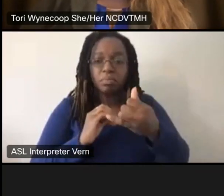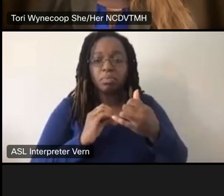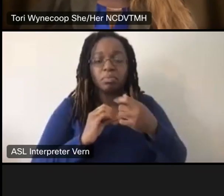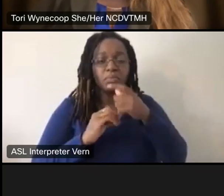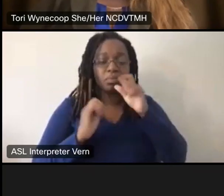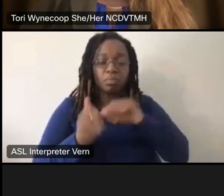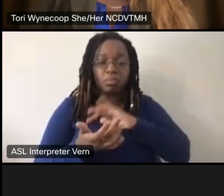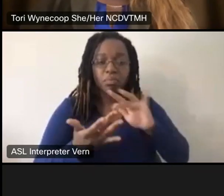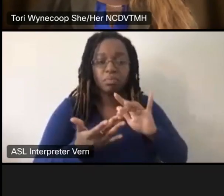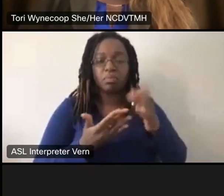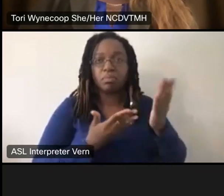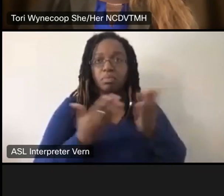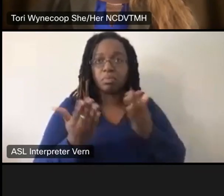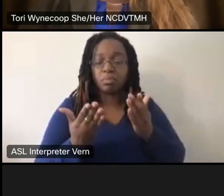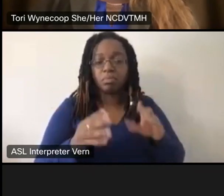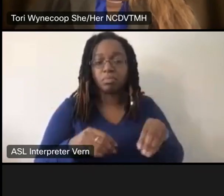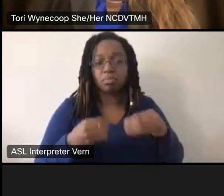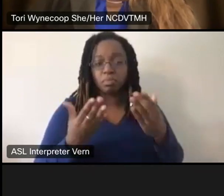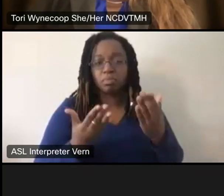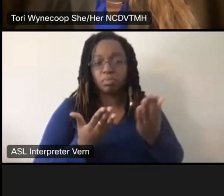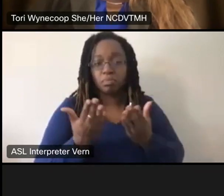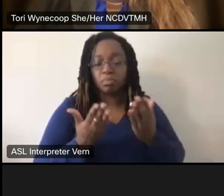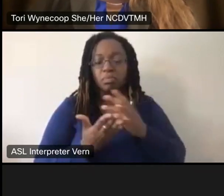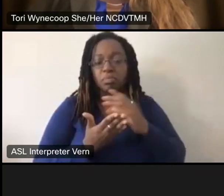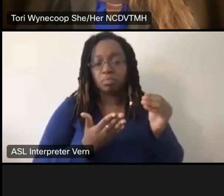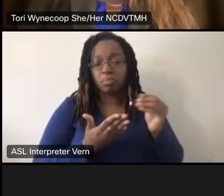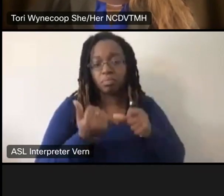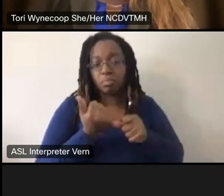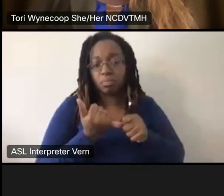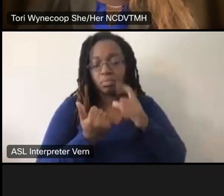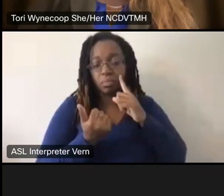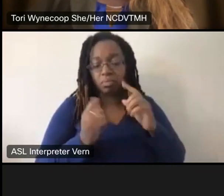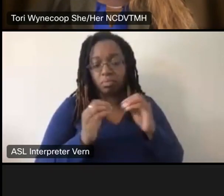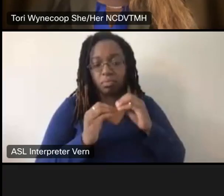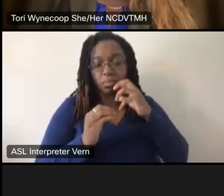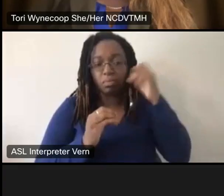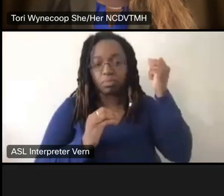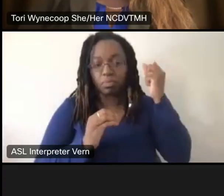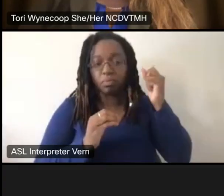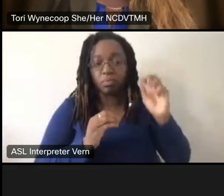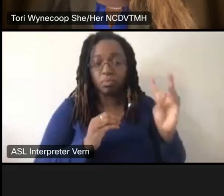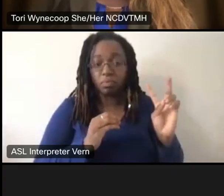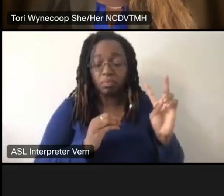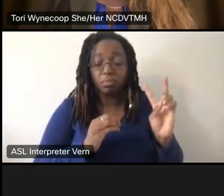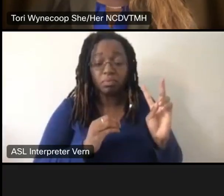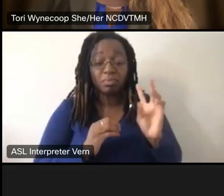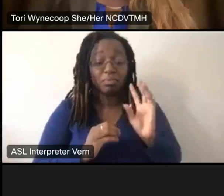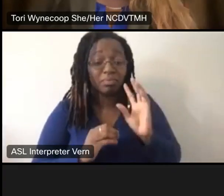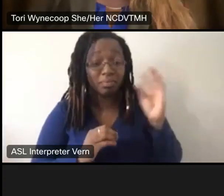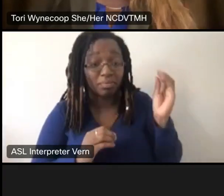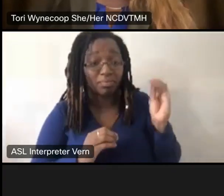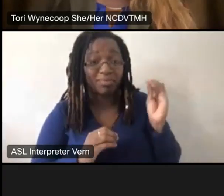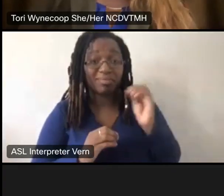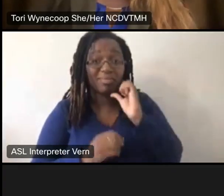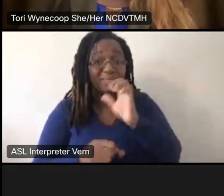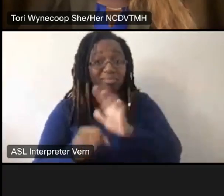provide service and assistance to more older adult victims, because it's so especially underreported.